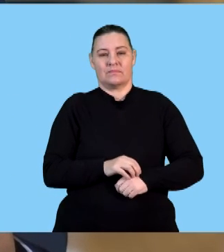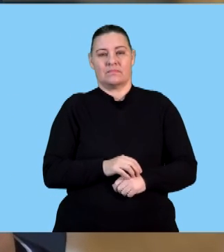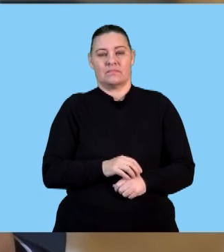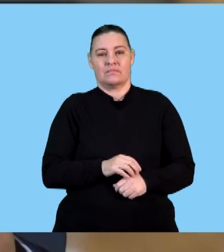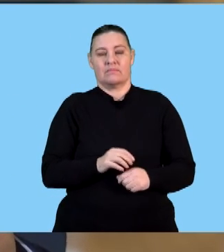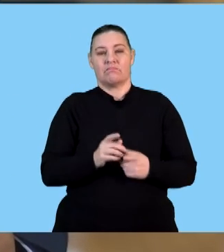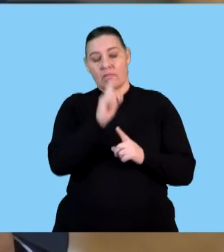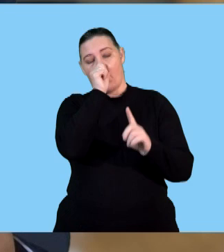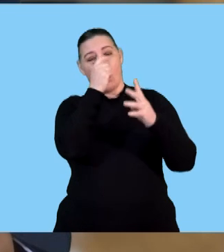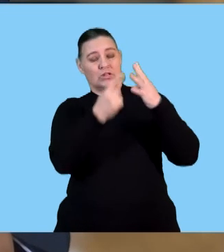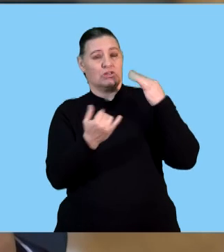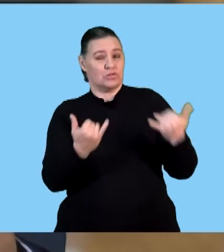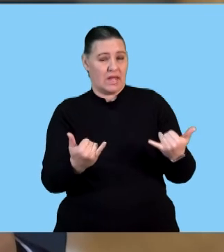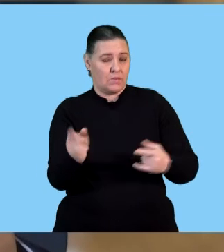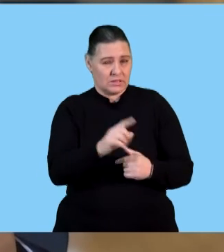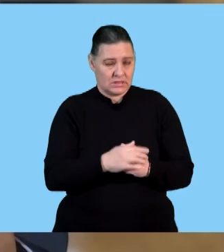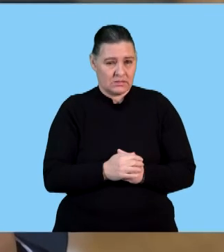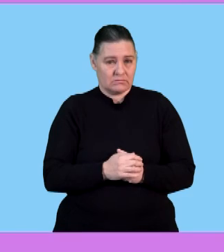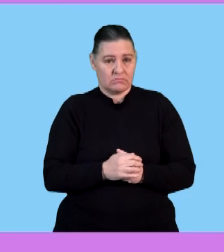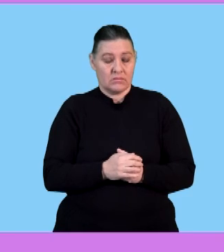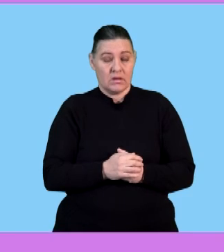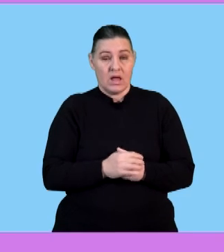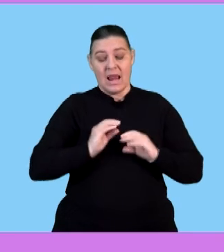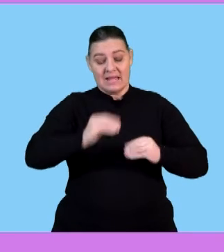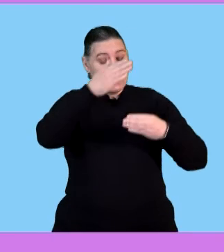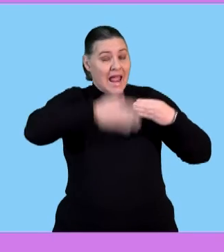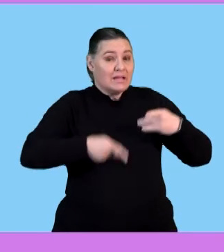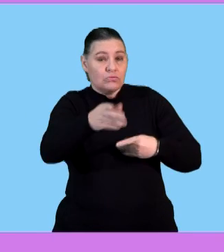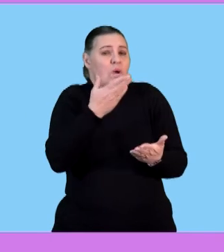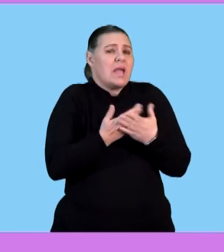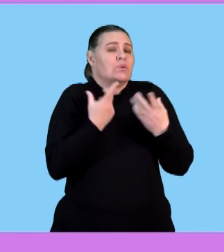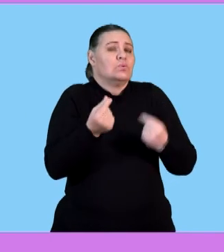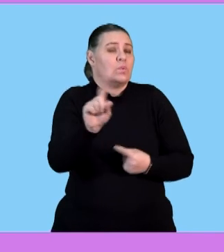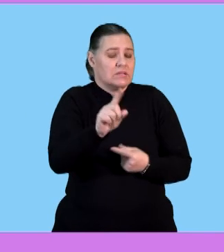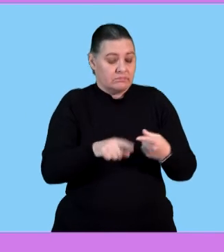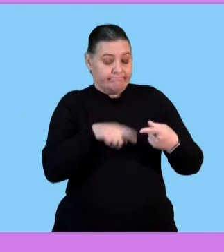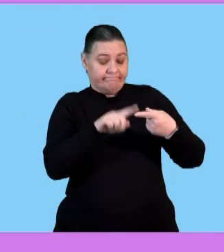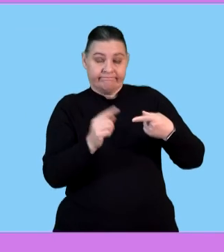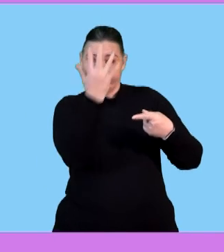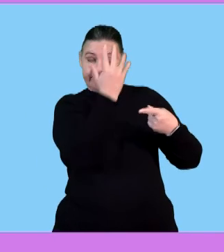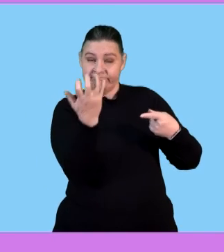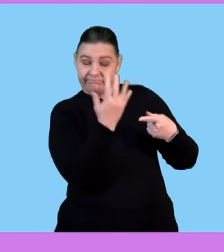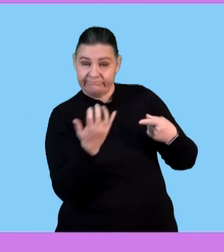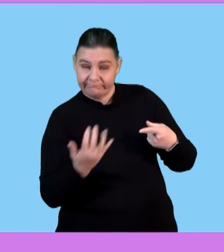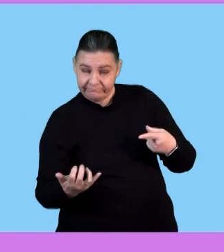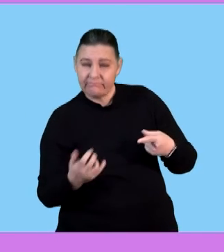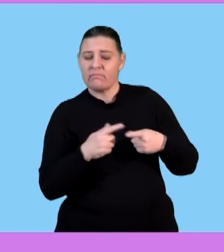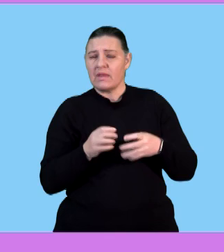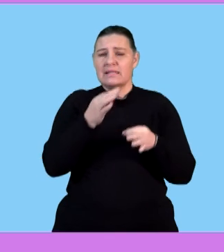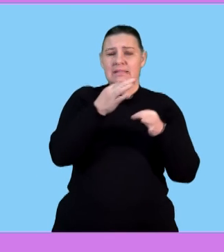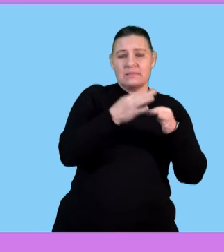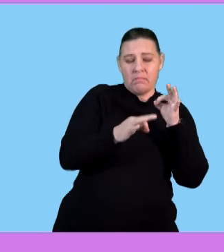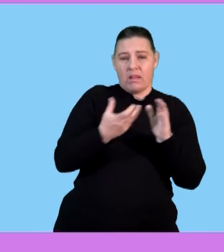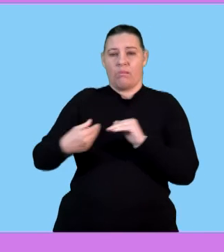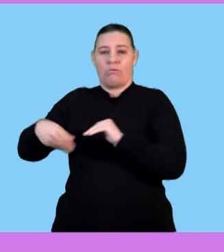Lesson objectives for today. Excuse me. At the end of this lesson, you should be able to perform calculations involving simple